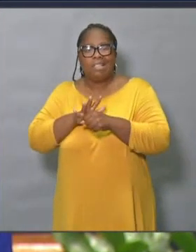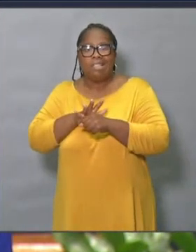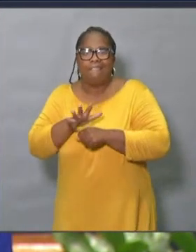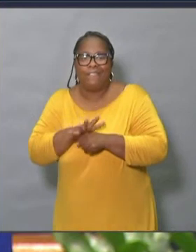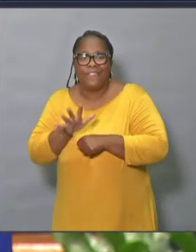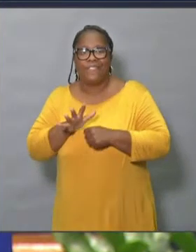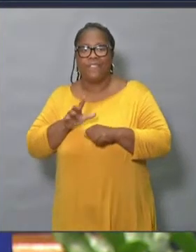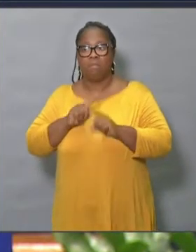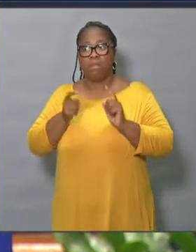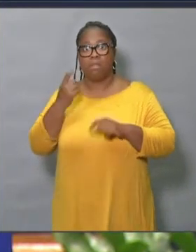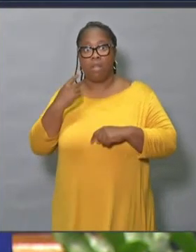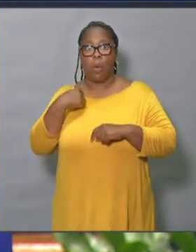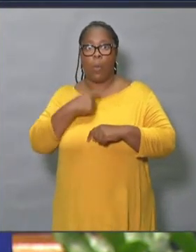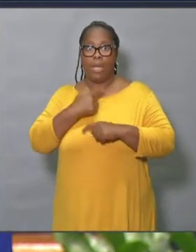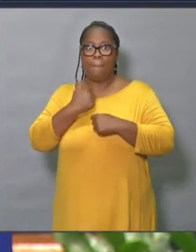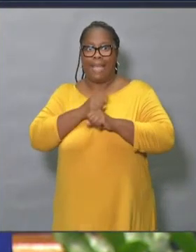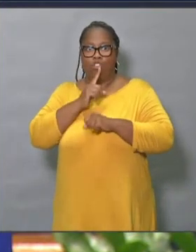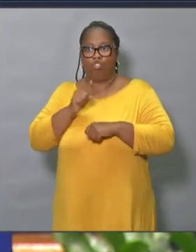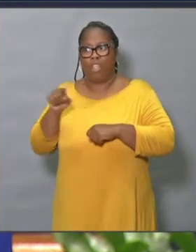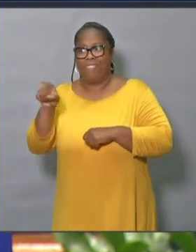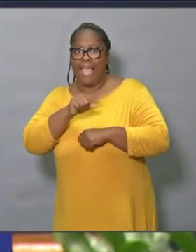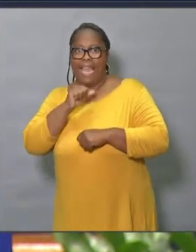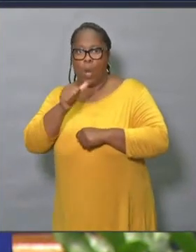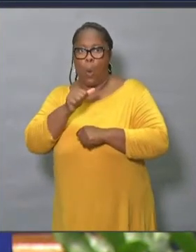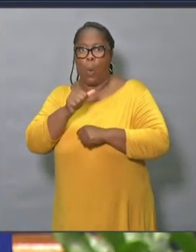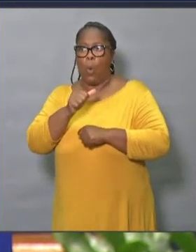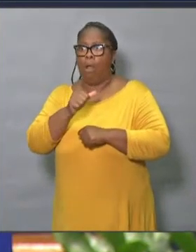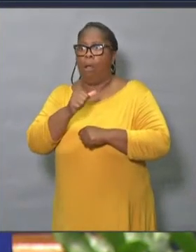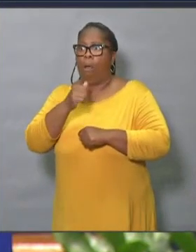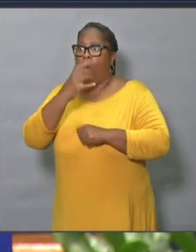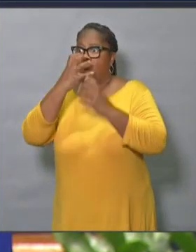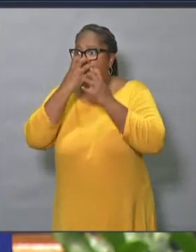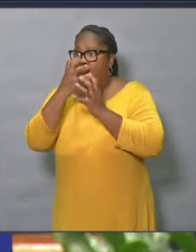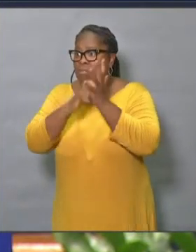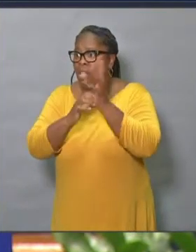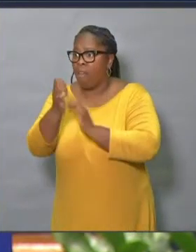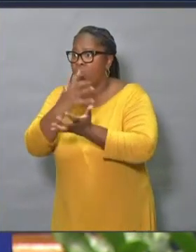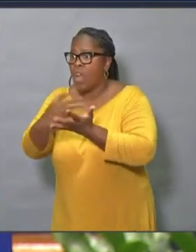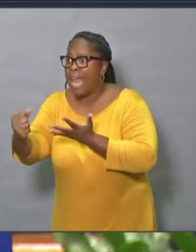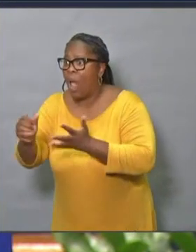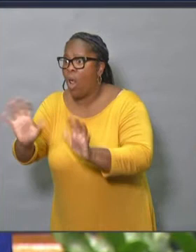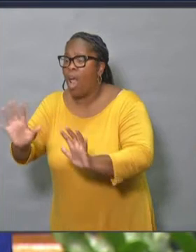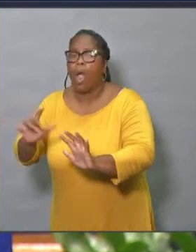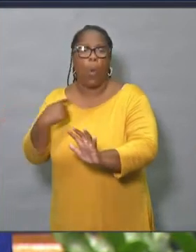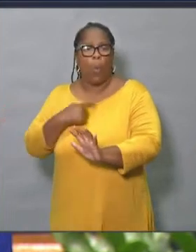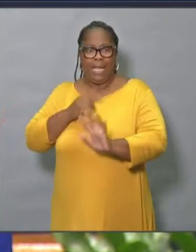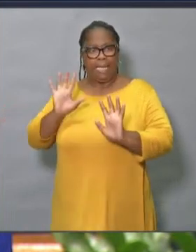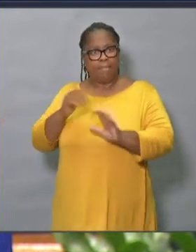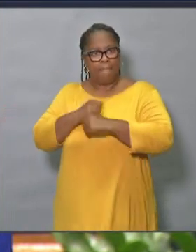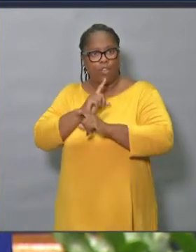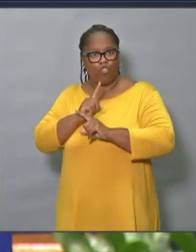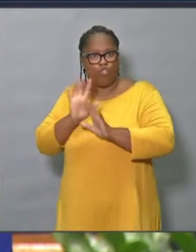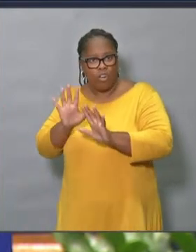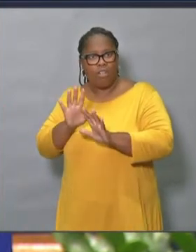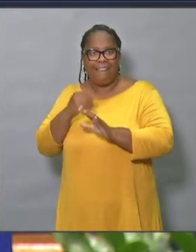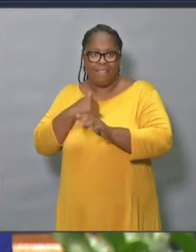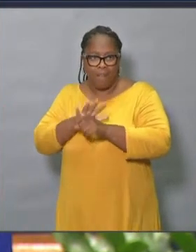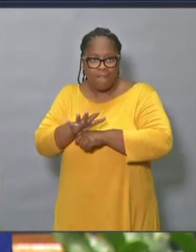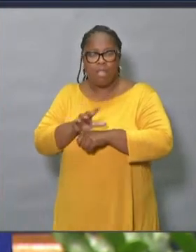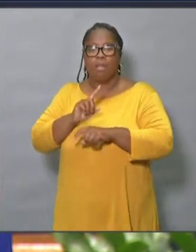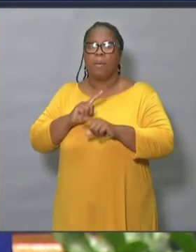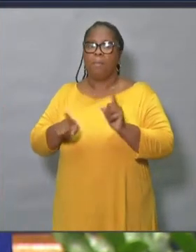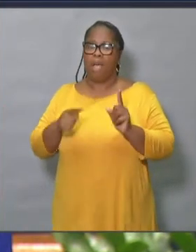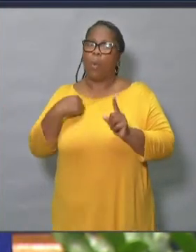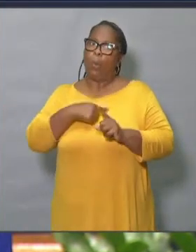job on is making sure that no one's running out, but we could do better, I think, as a whole, working with the state and our federal partners